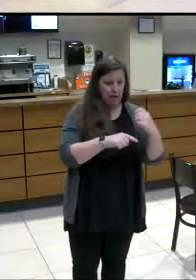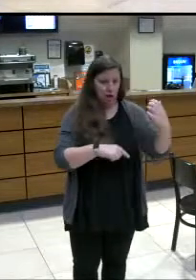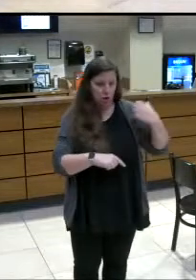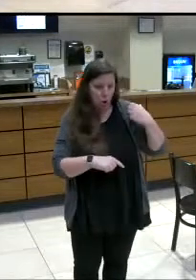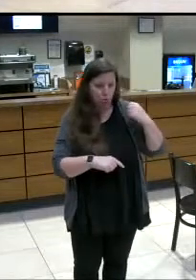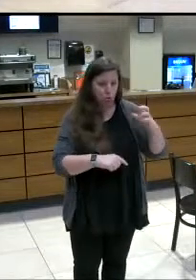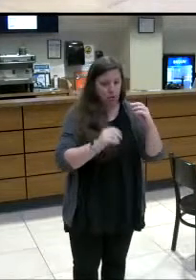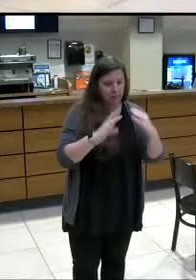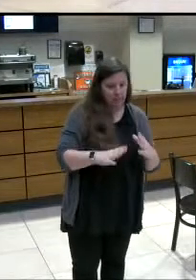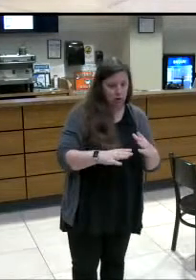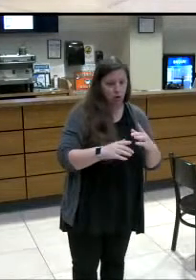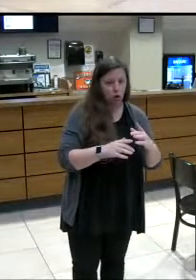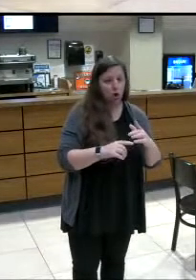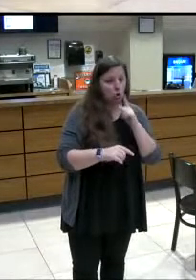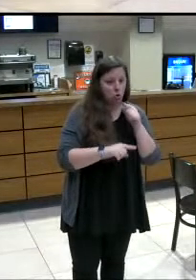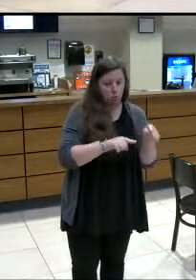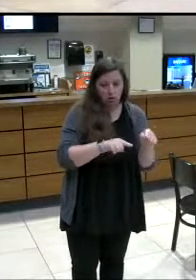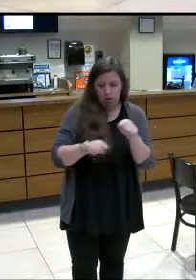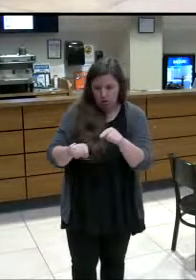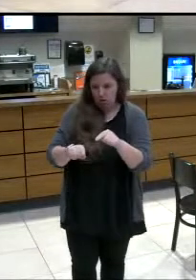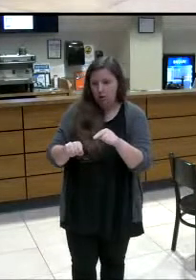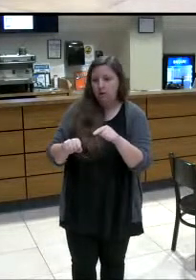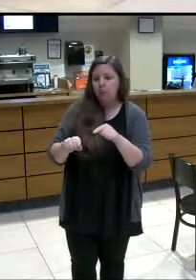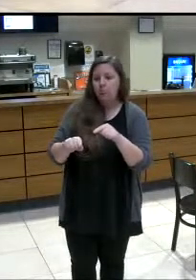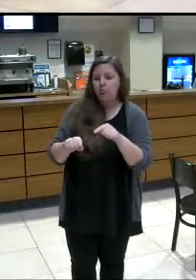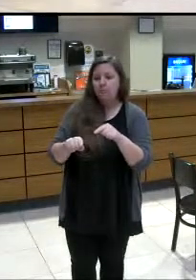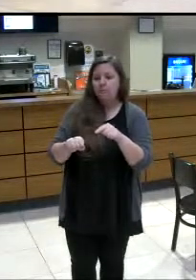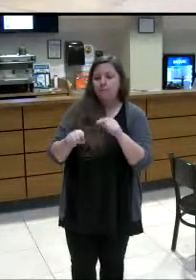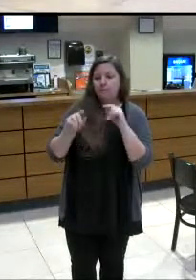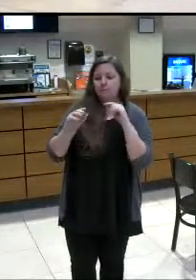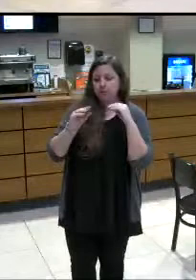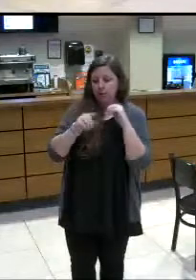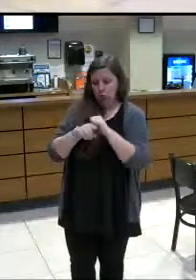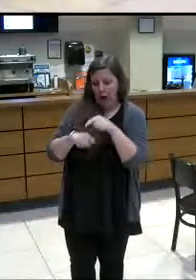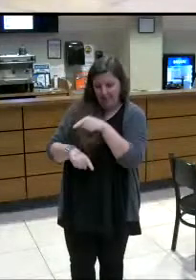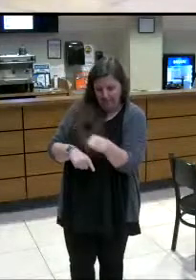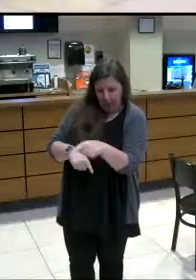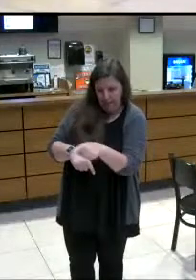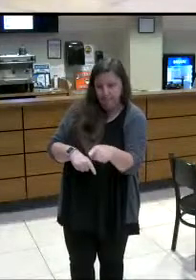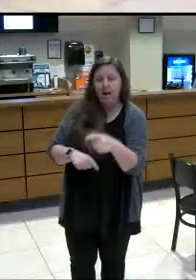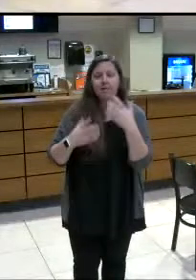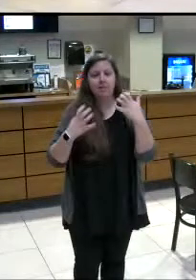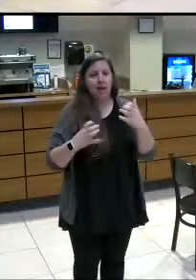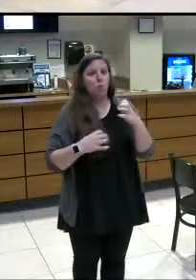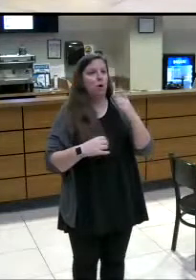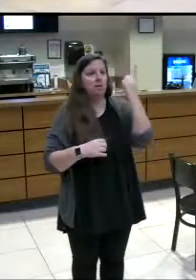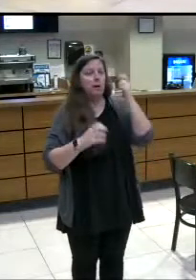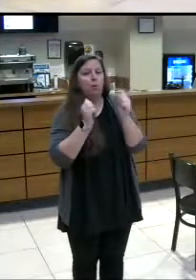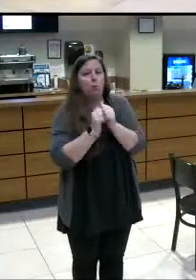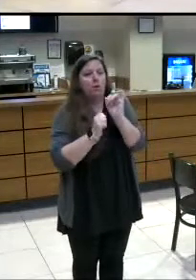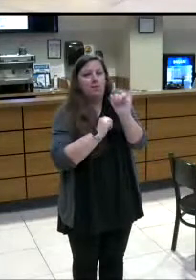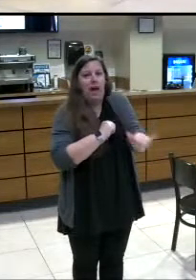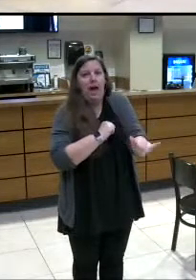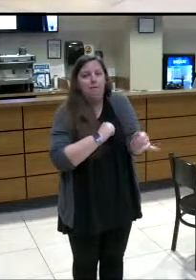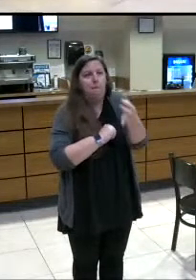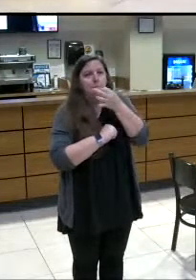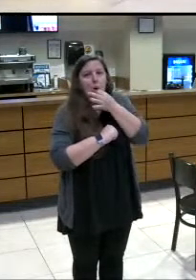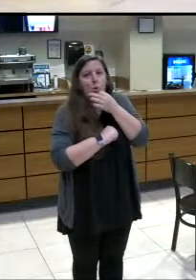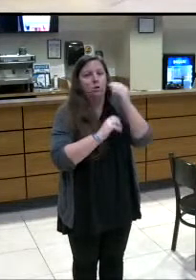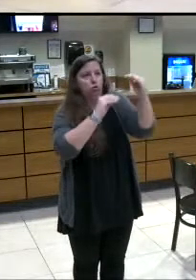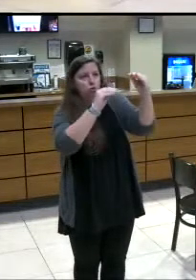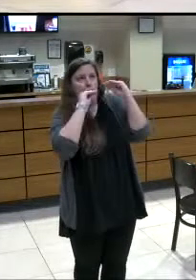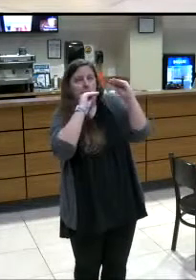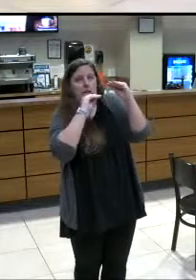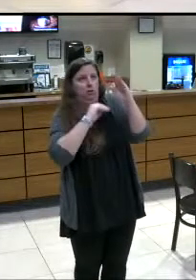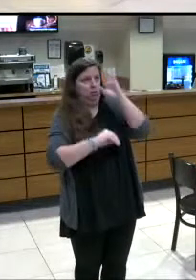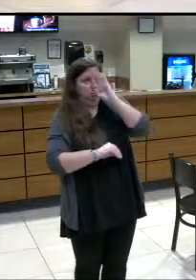that person that has the expertise to deliver directly to them. And so that's Amy Peacock is our executive coordinator of professional learning. She